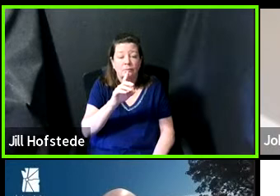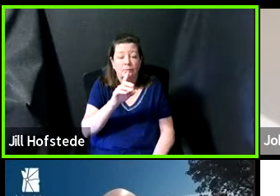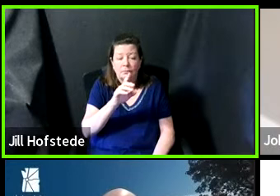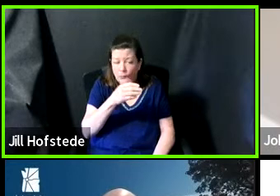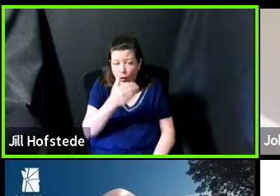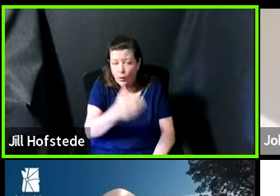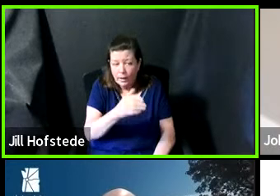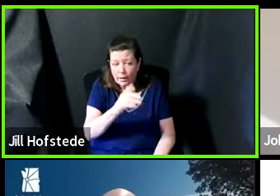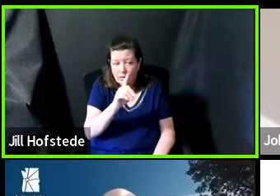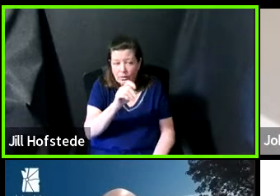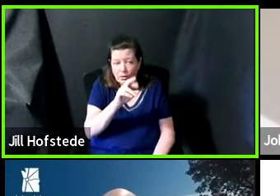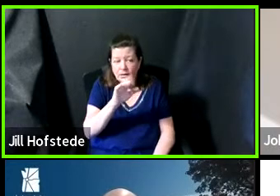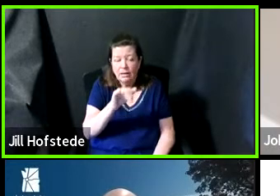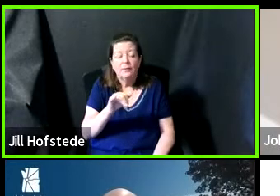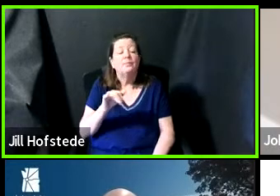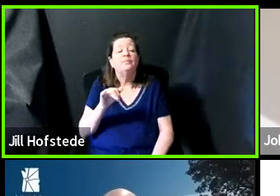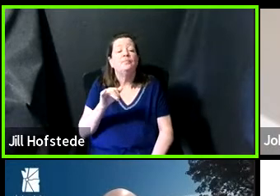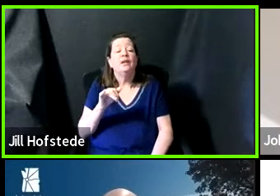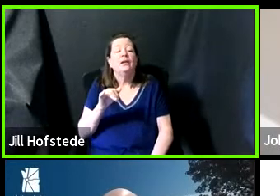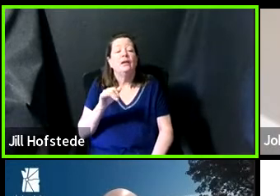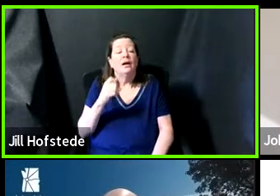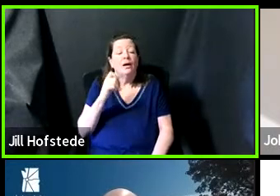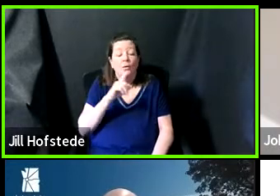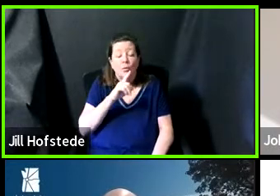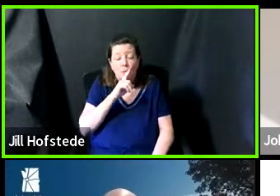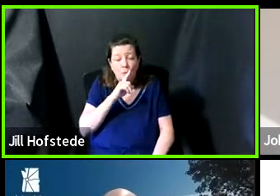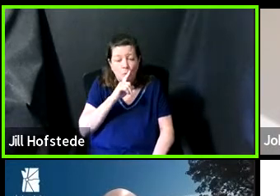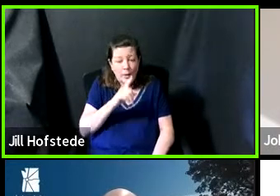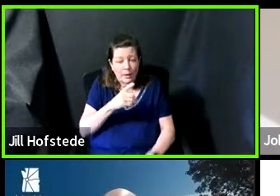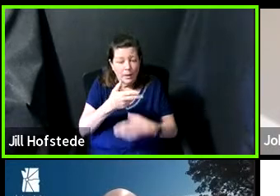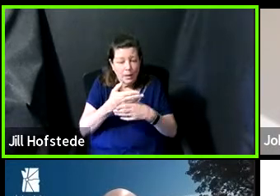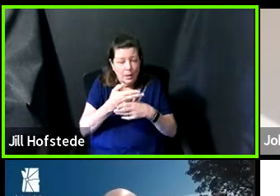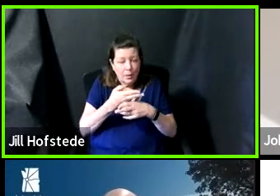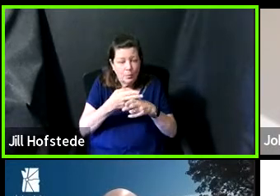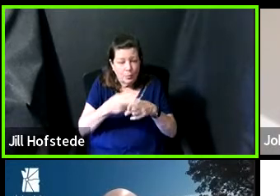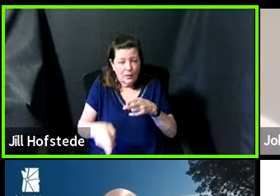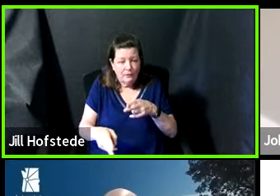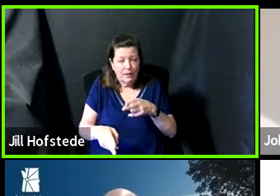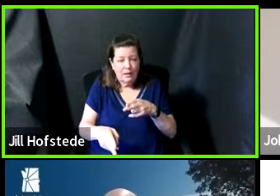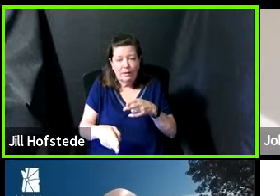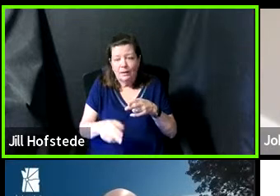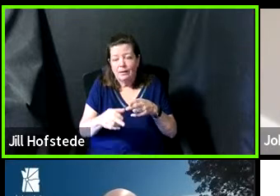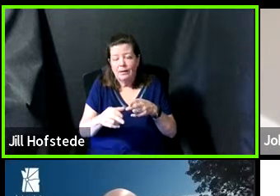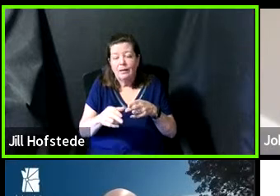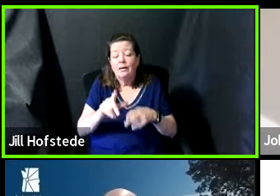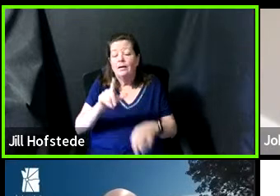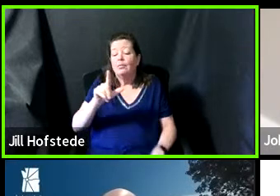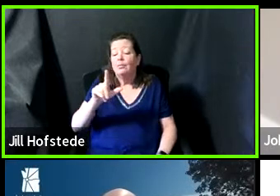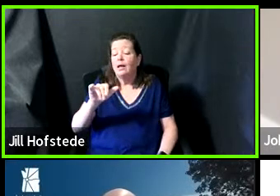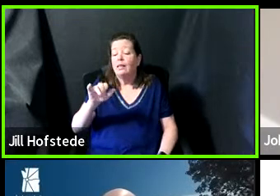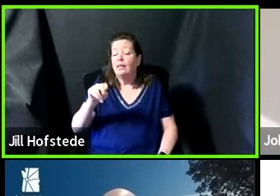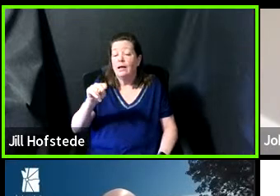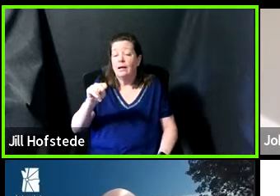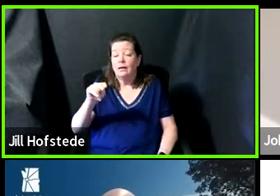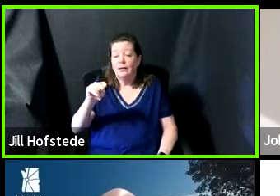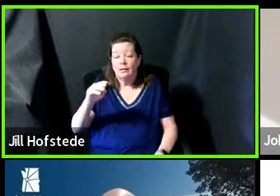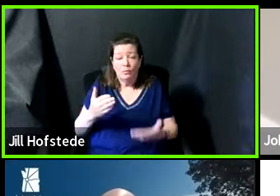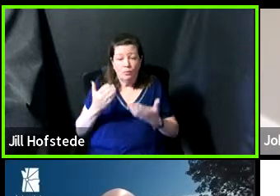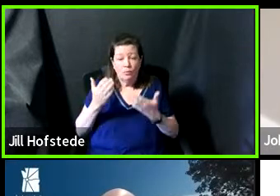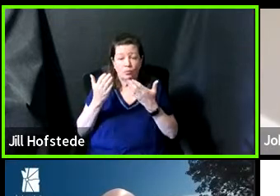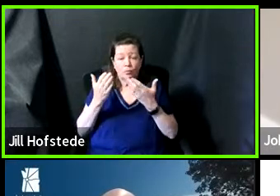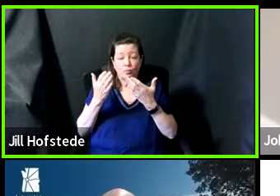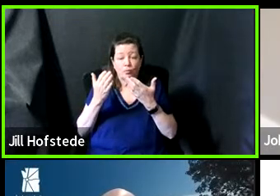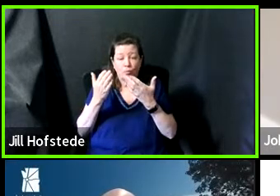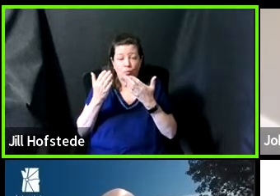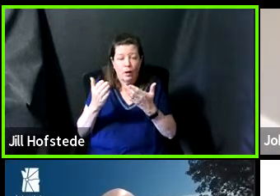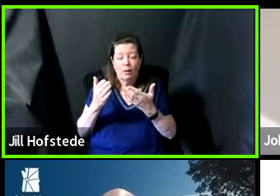Darcy. Just really quickly, I don't know if it matters much at this point, but Lynn brought up the